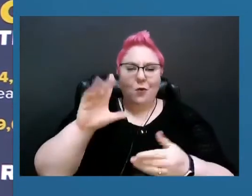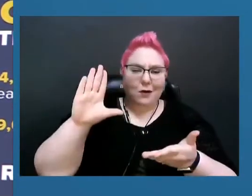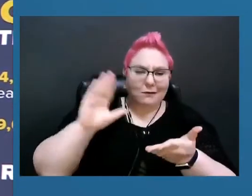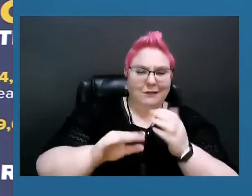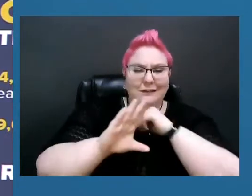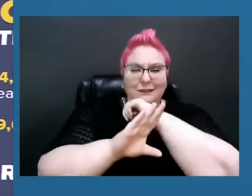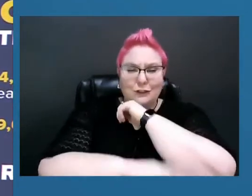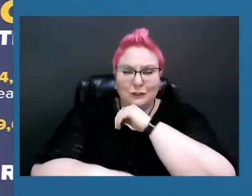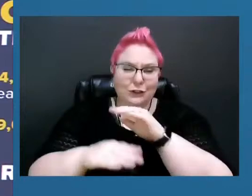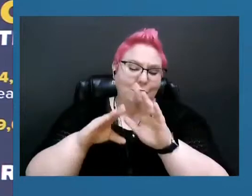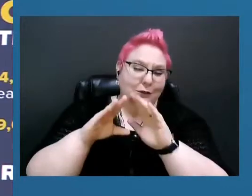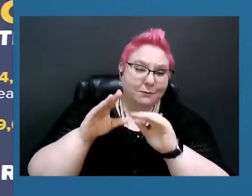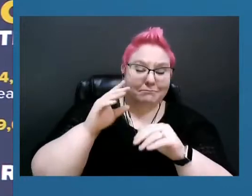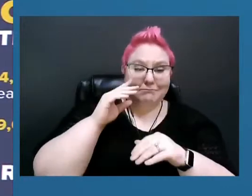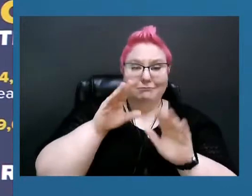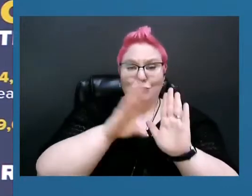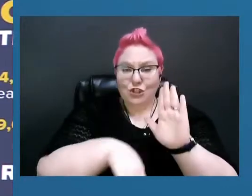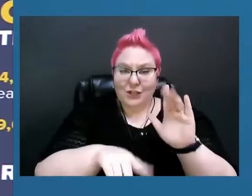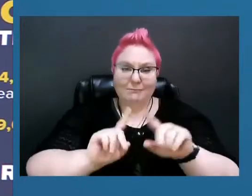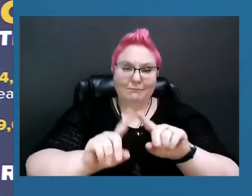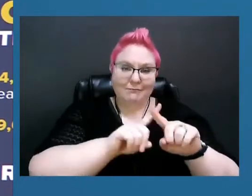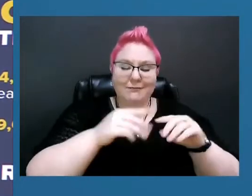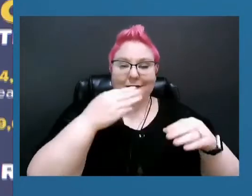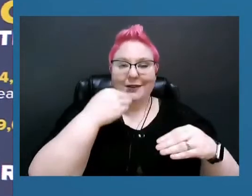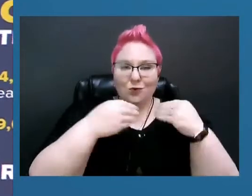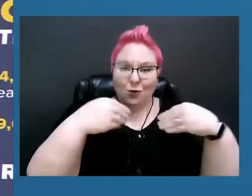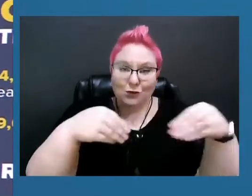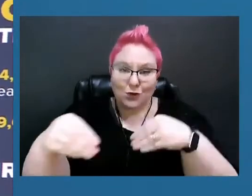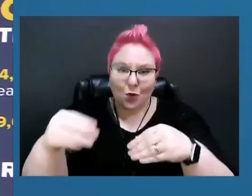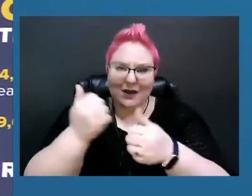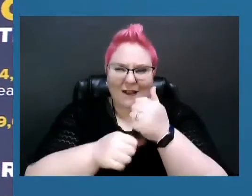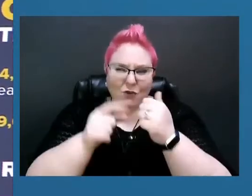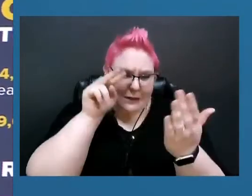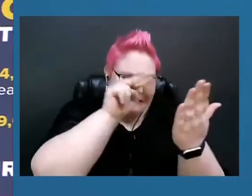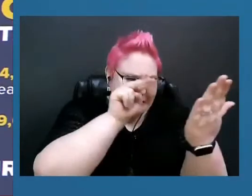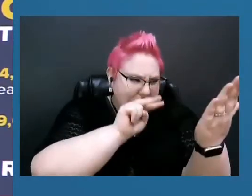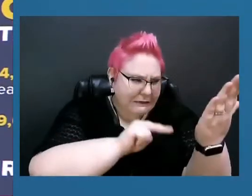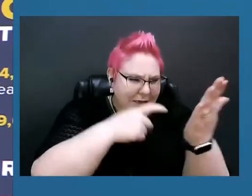diapers, because this means something to people. So add it all up, everything I just mentioned,